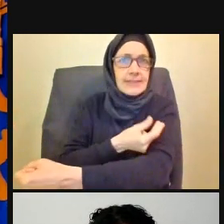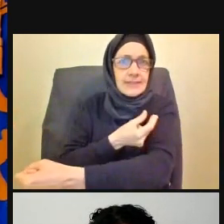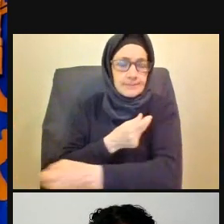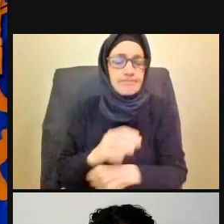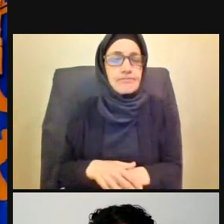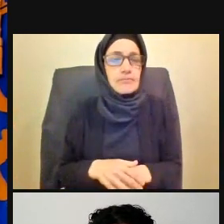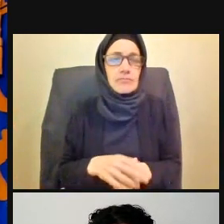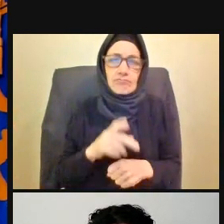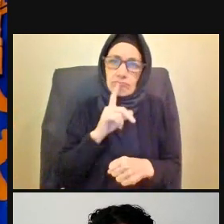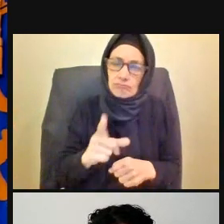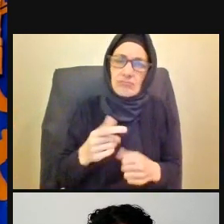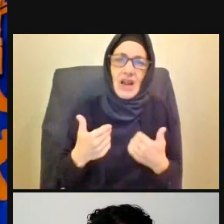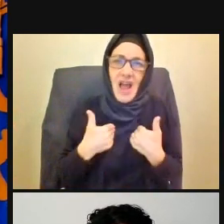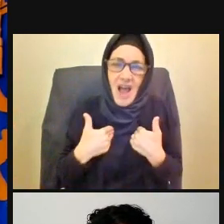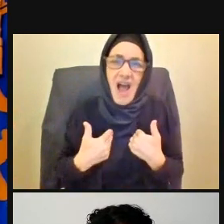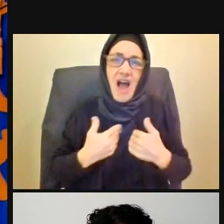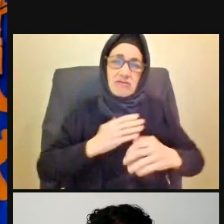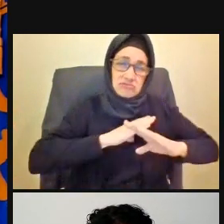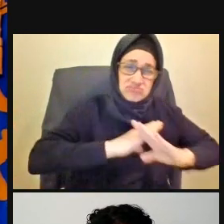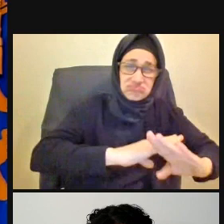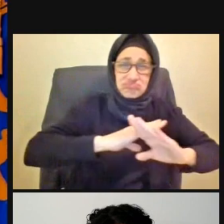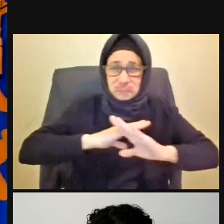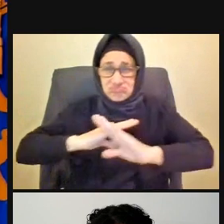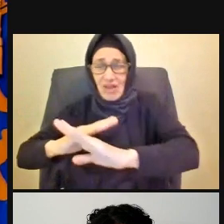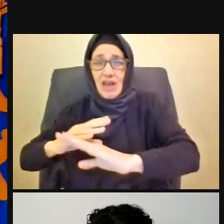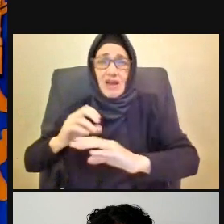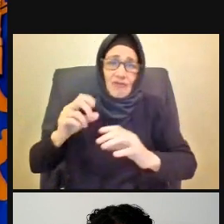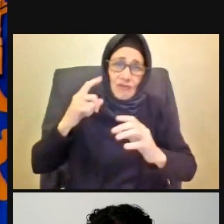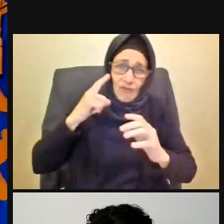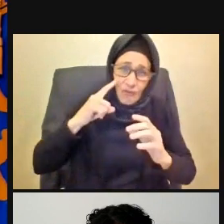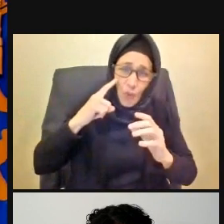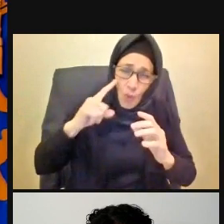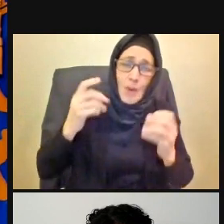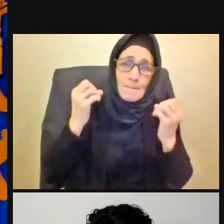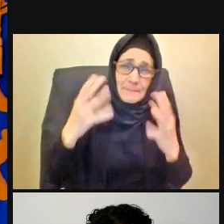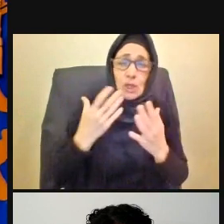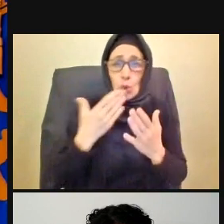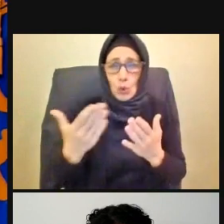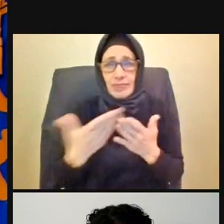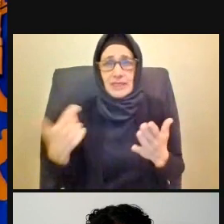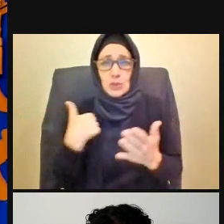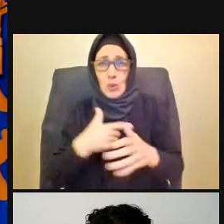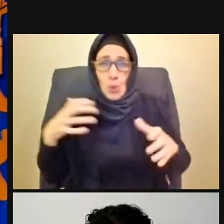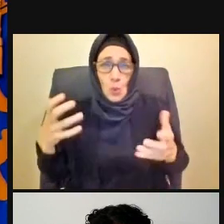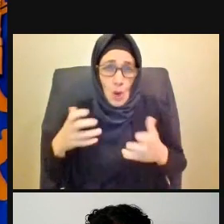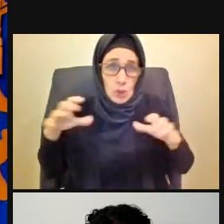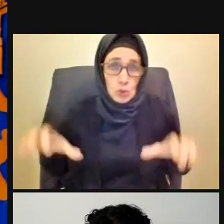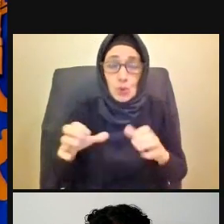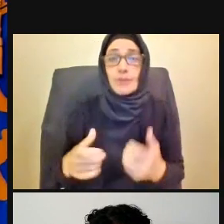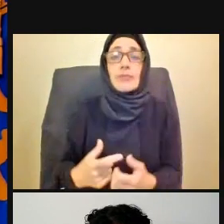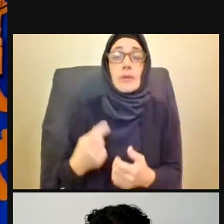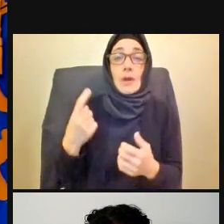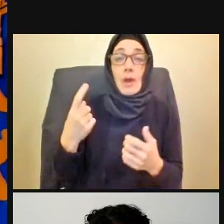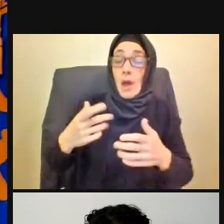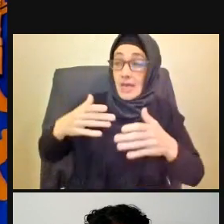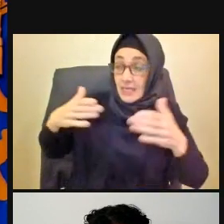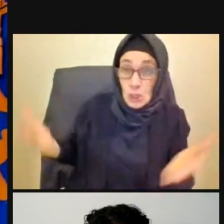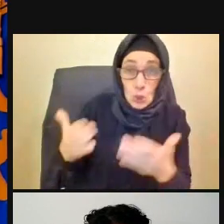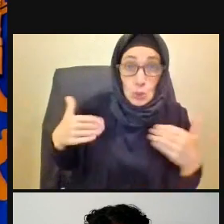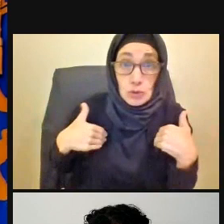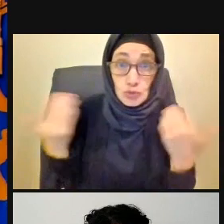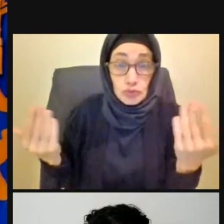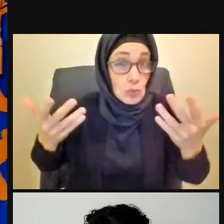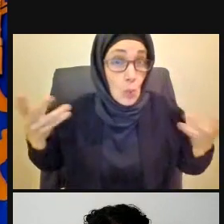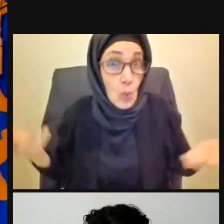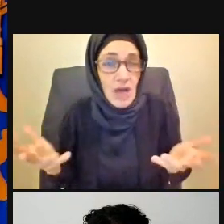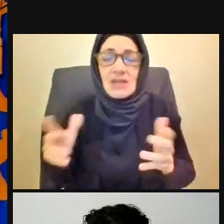know, there are obstacles to a lot of good things we want to do in life. The one thing you want to encourage the youth is don't get